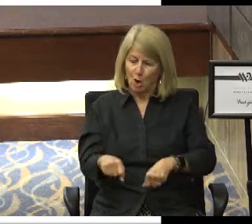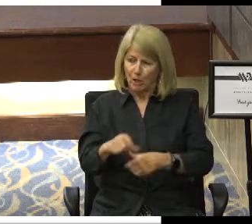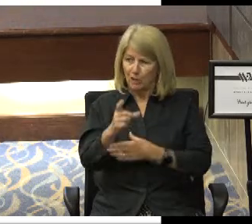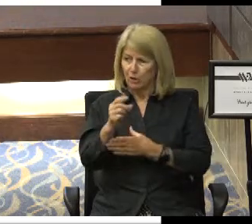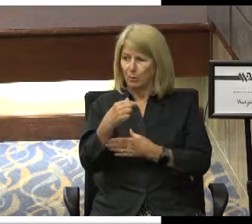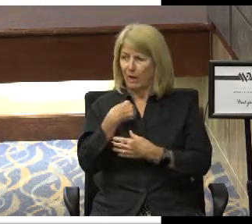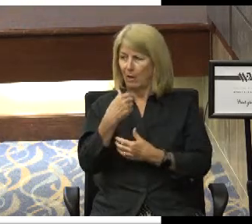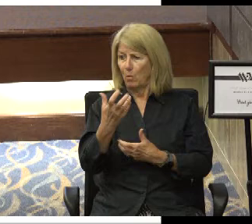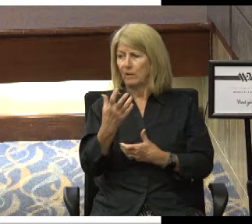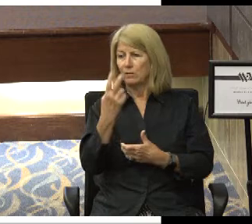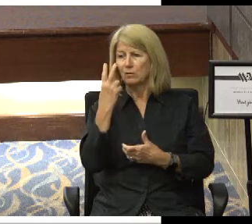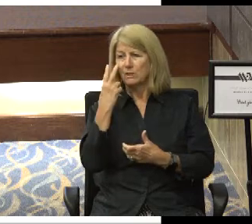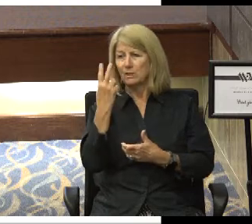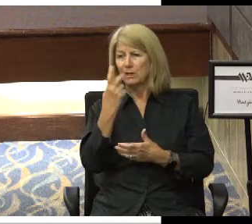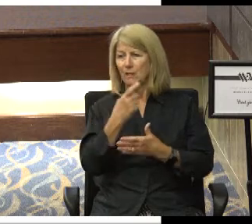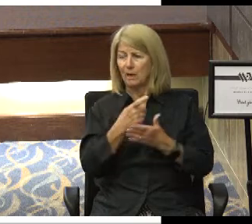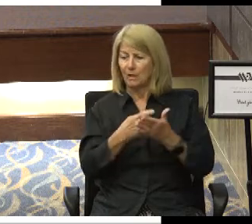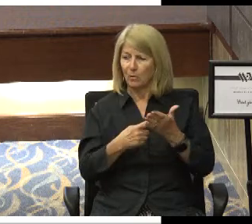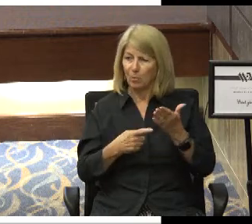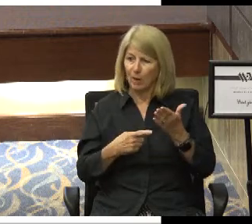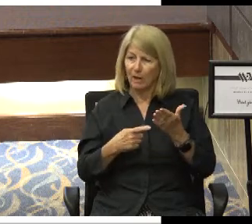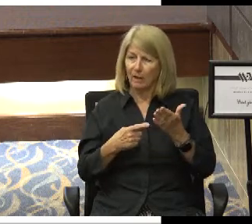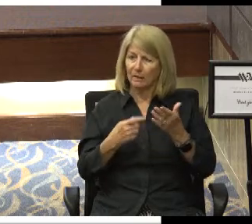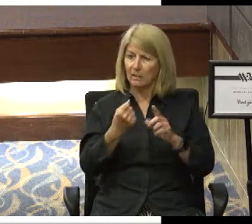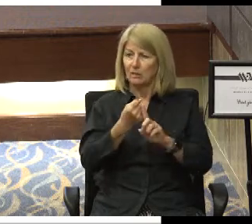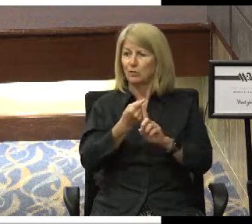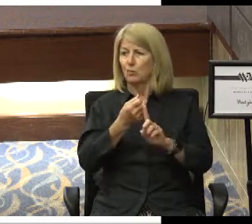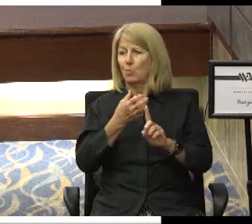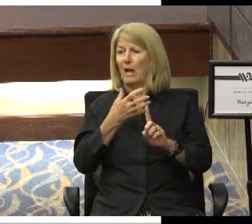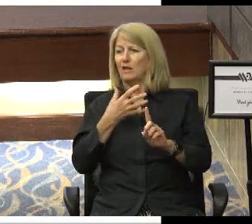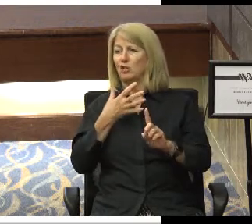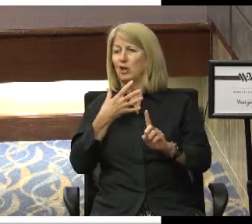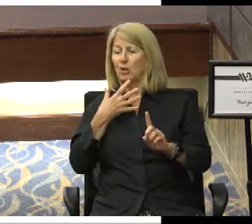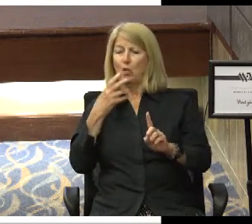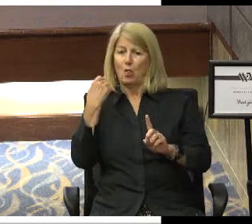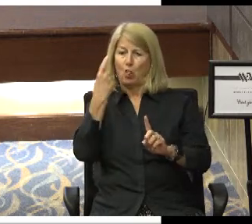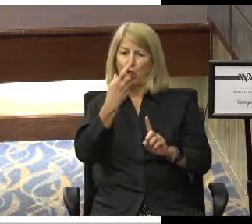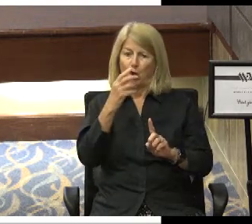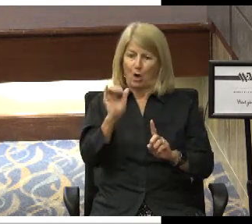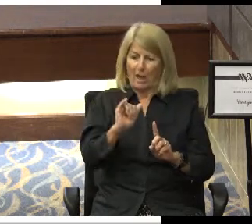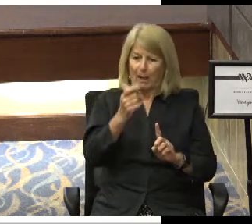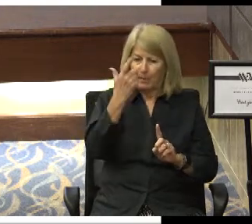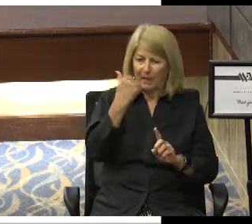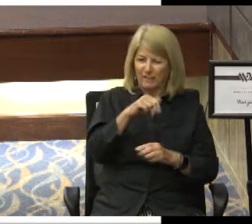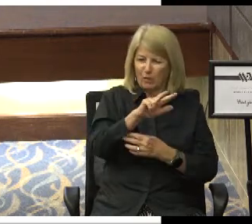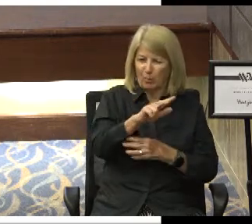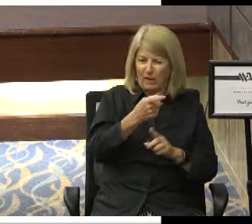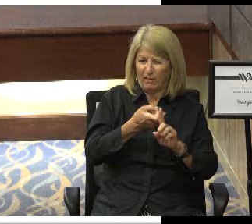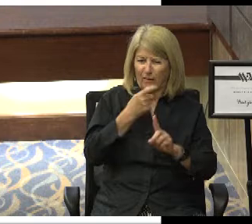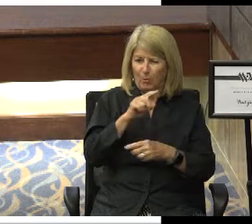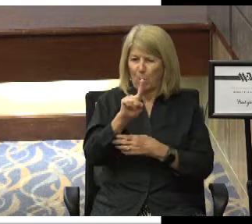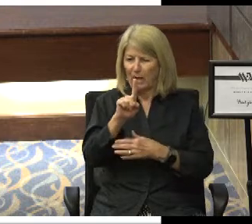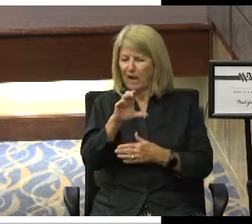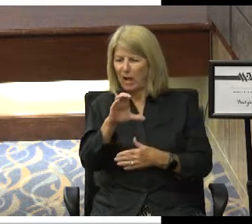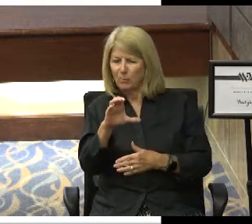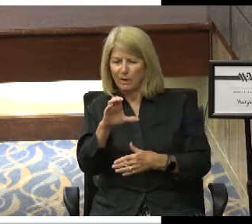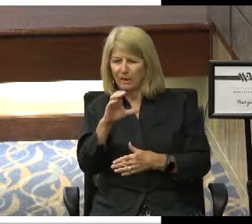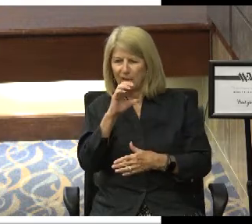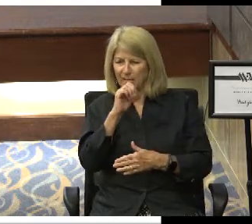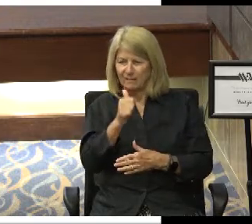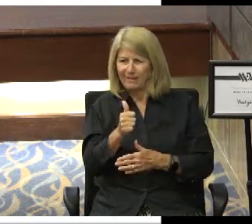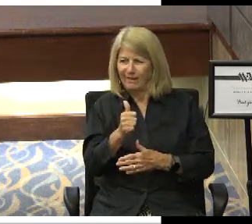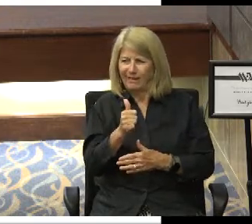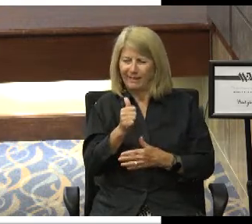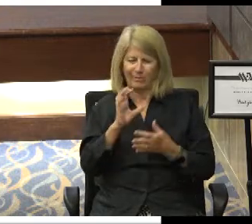I want to see what stretching looks like, because 3 units out of 100, it's inconsequential to what our needs